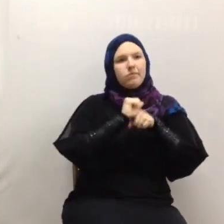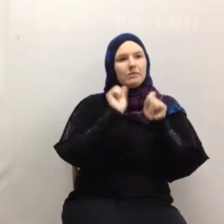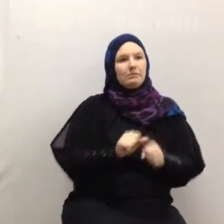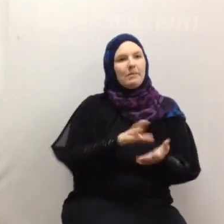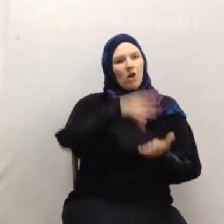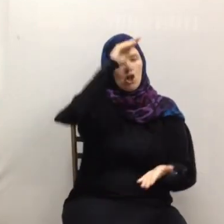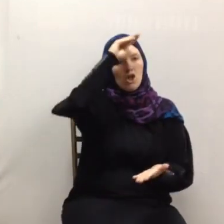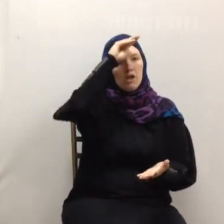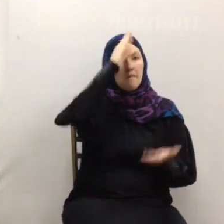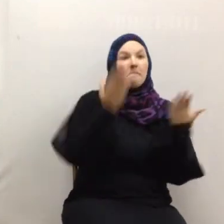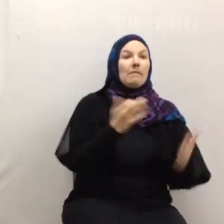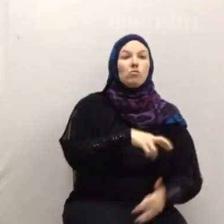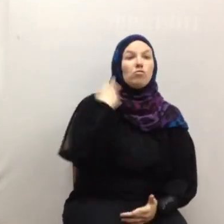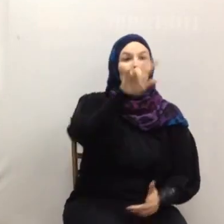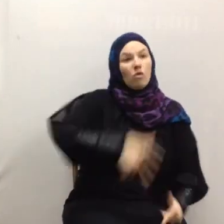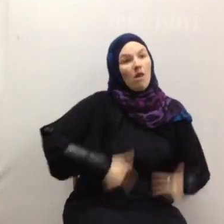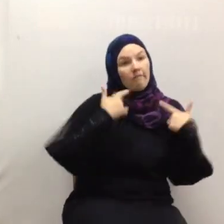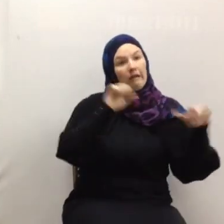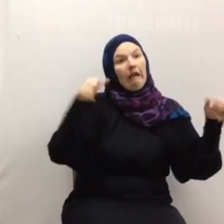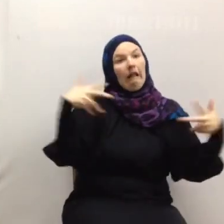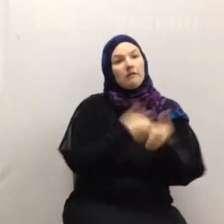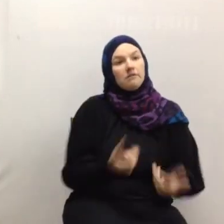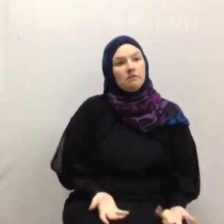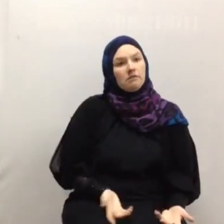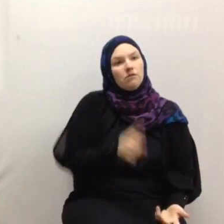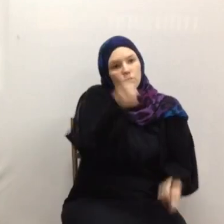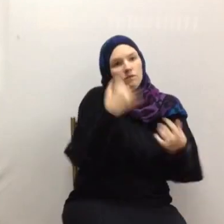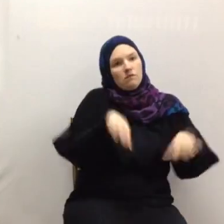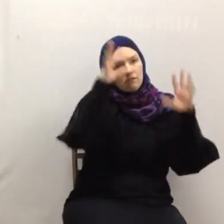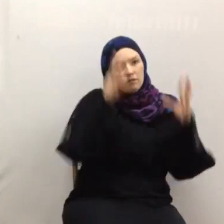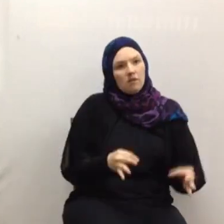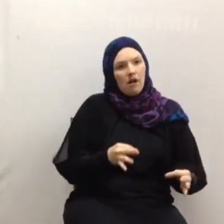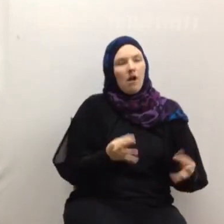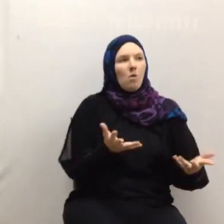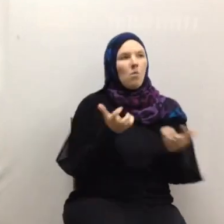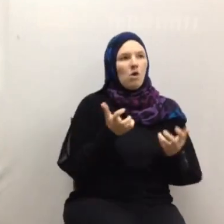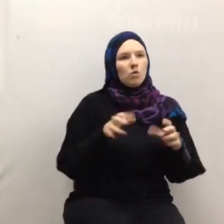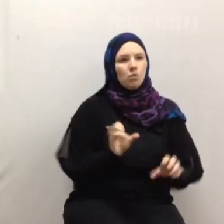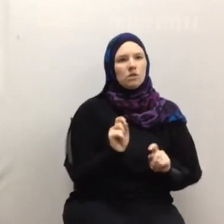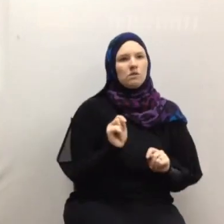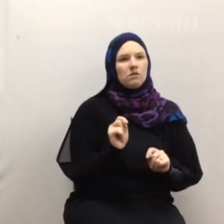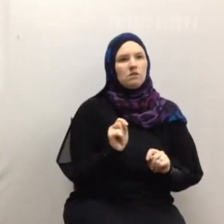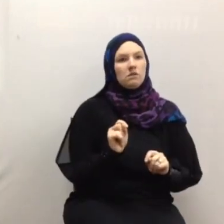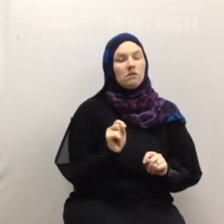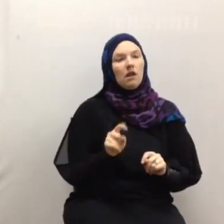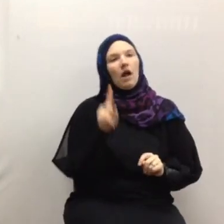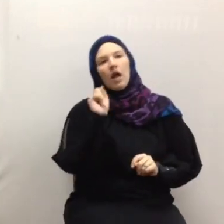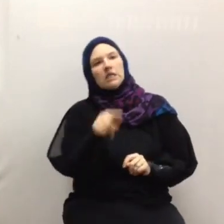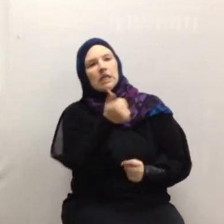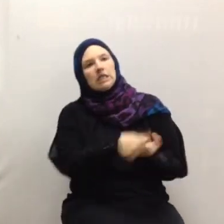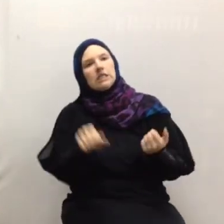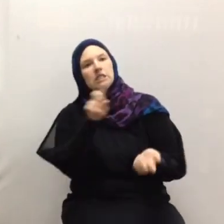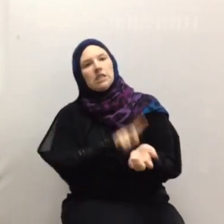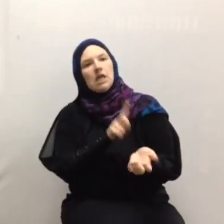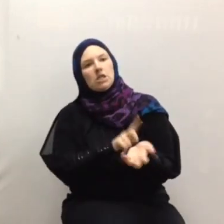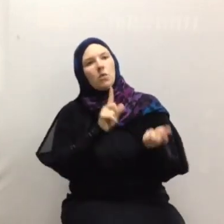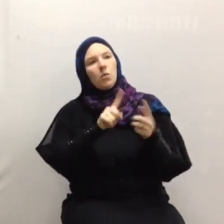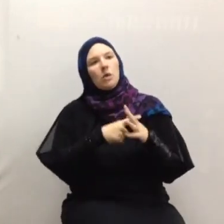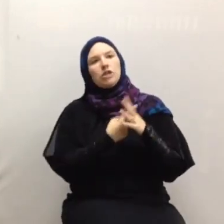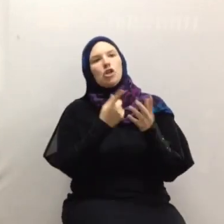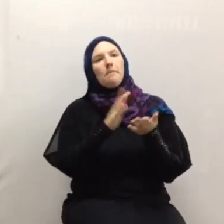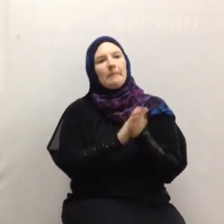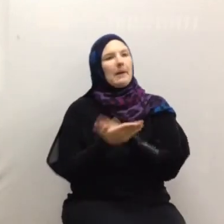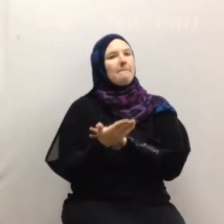life. You decided to do it. Ask any physician when they started to train on